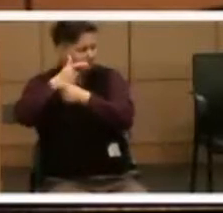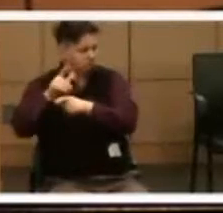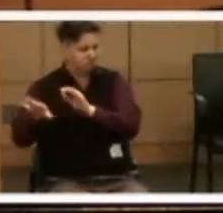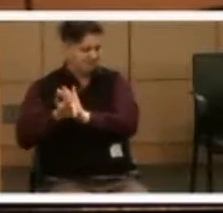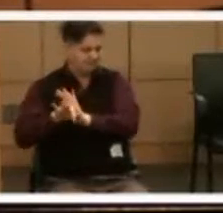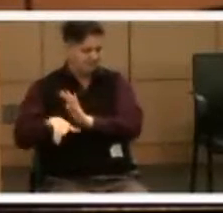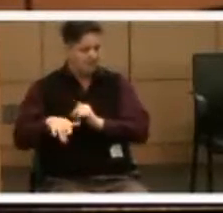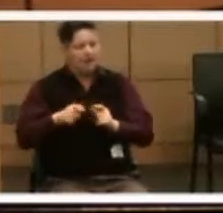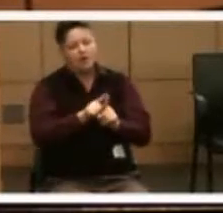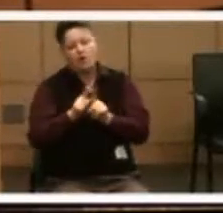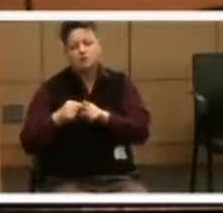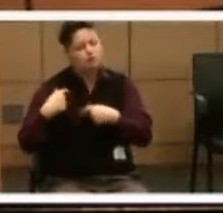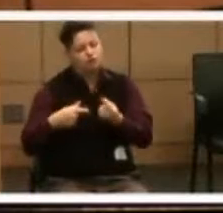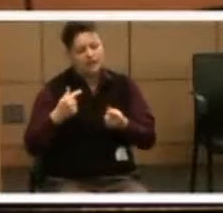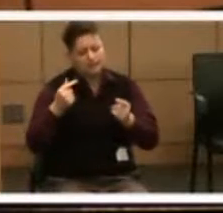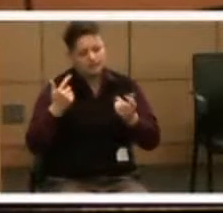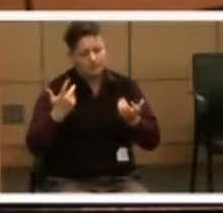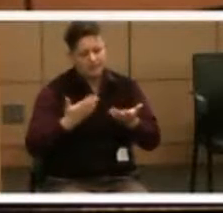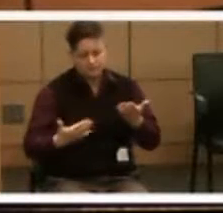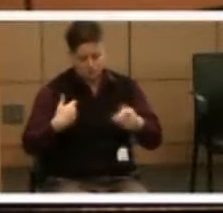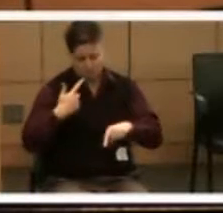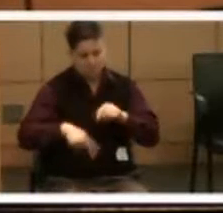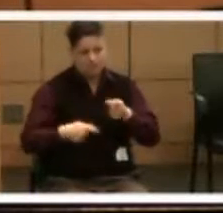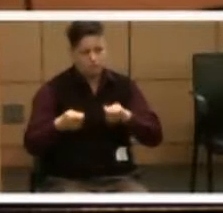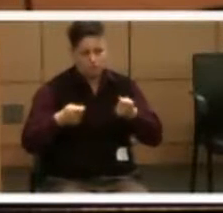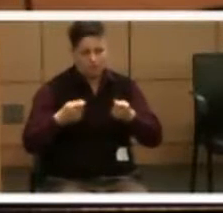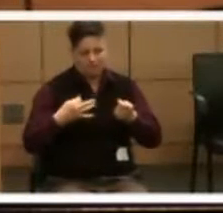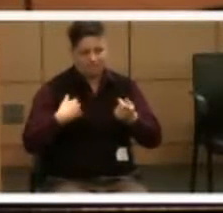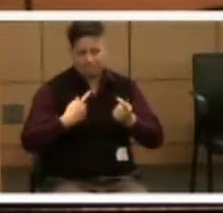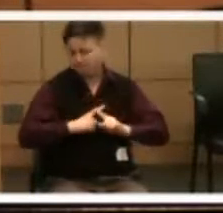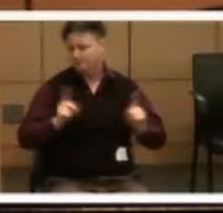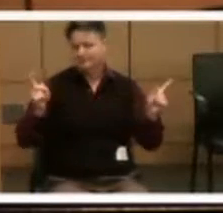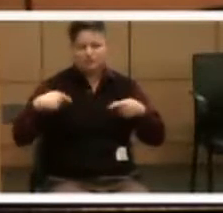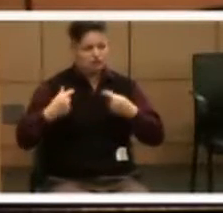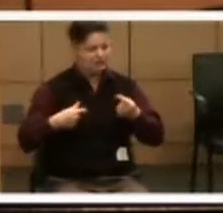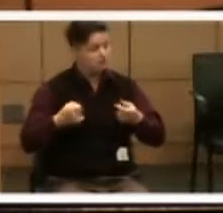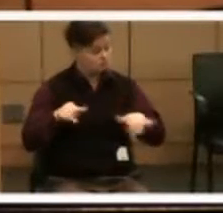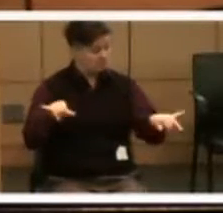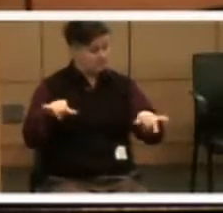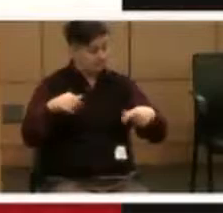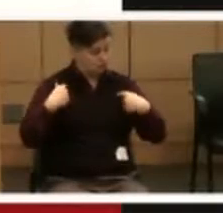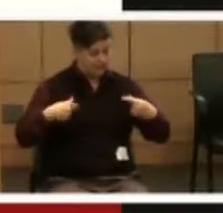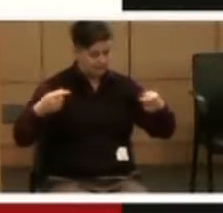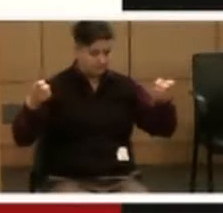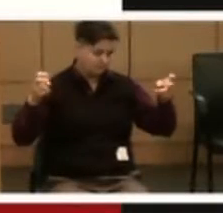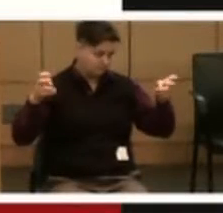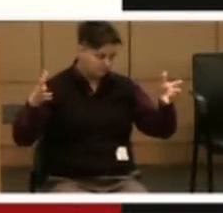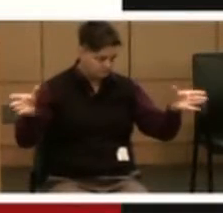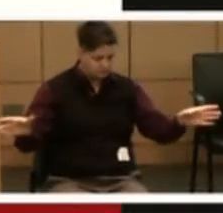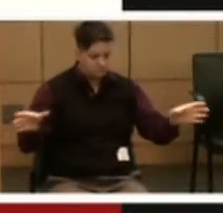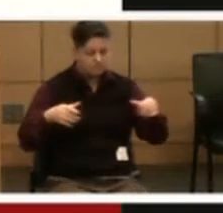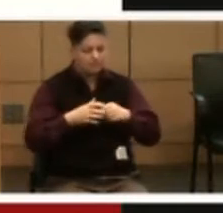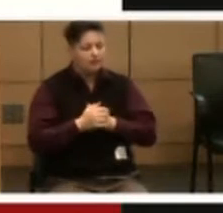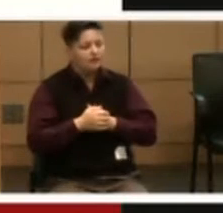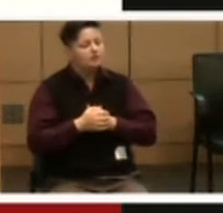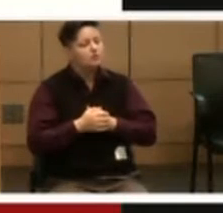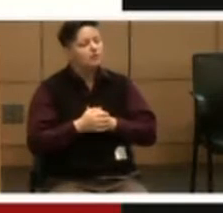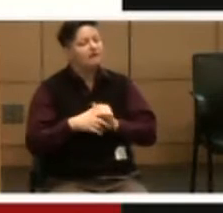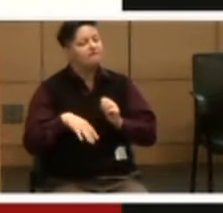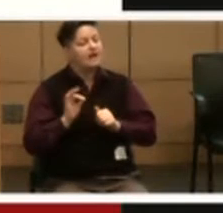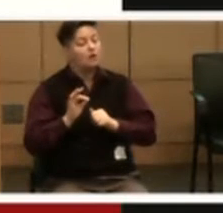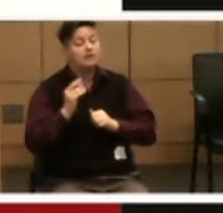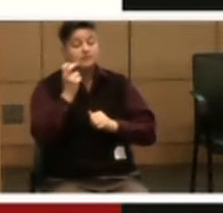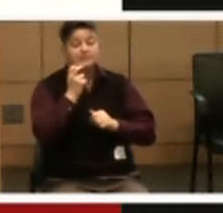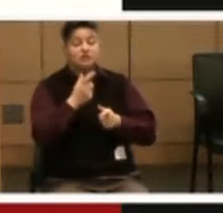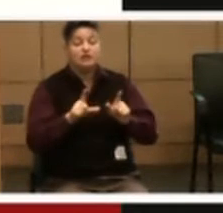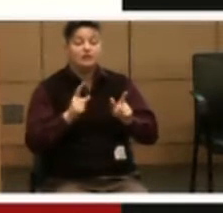that, you know, are just impossible to control for. So what we found was that there was a much higher odds of speech-language